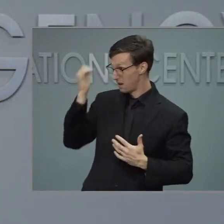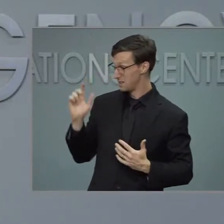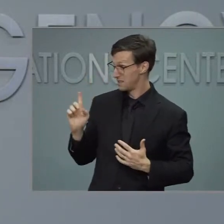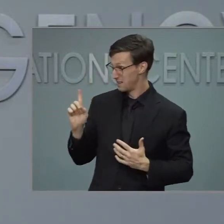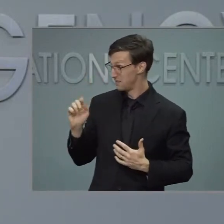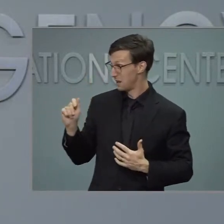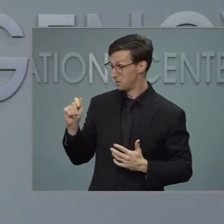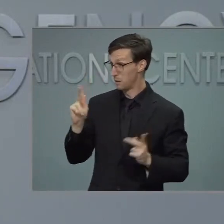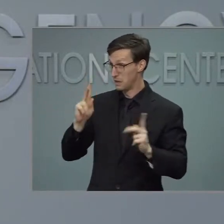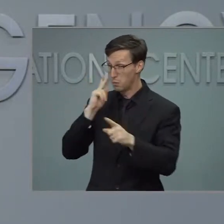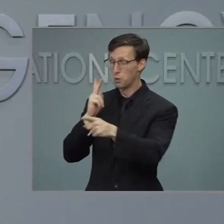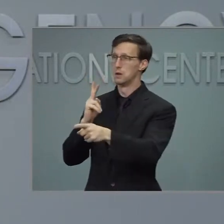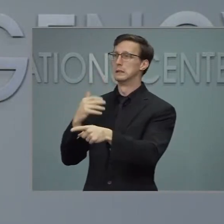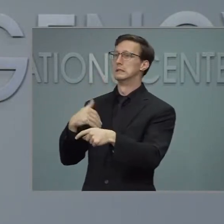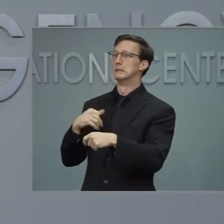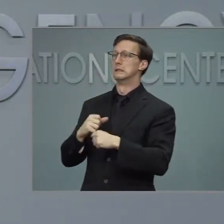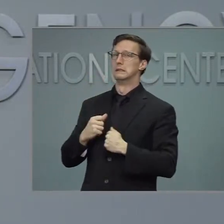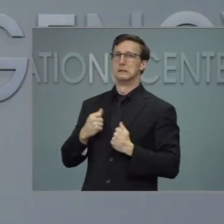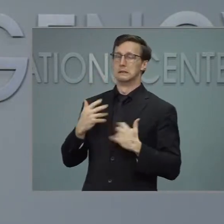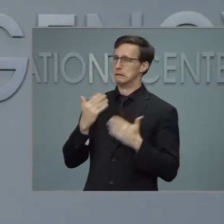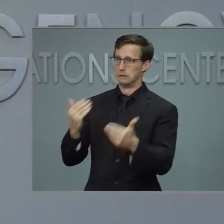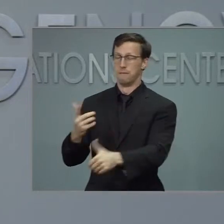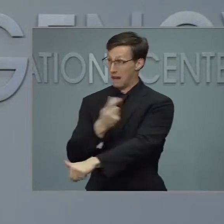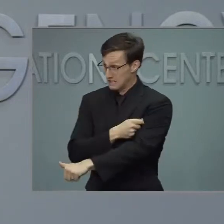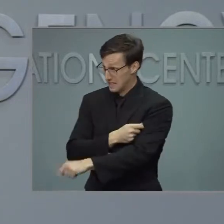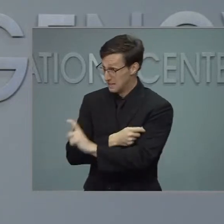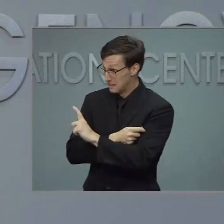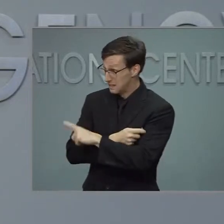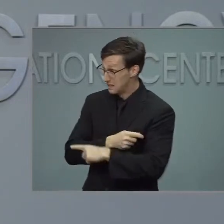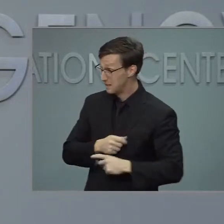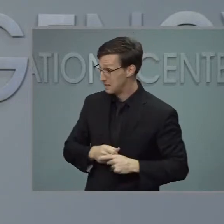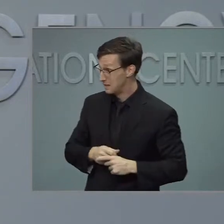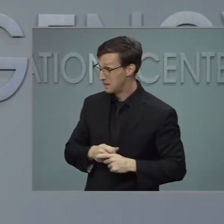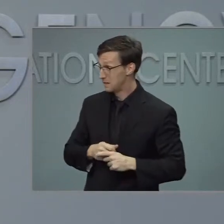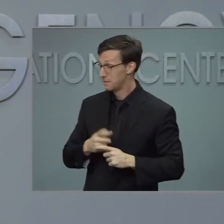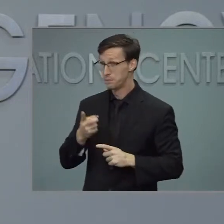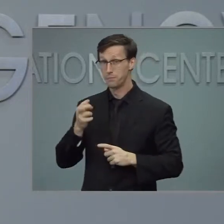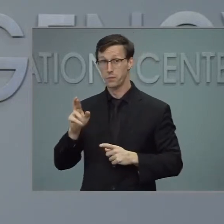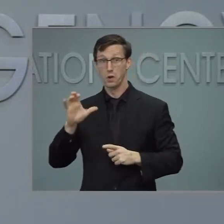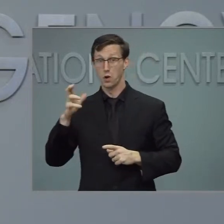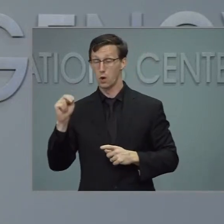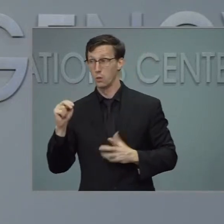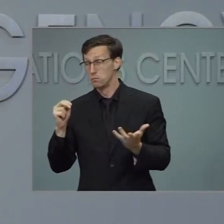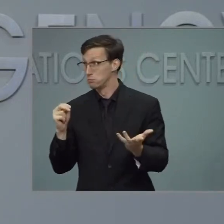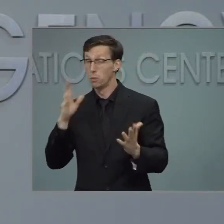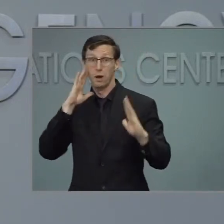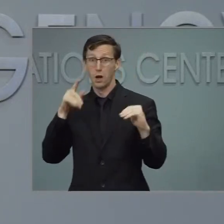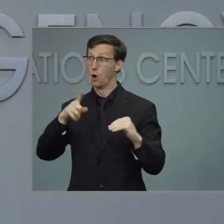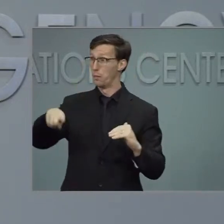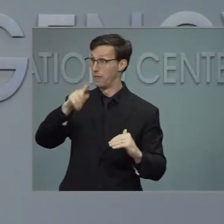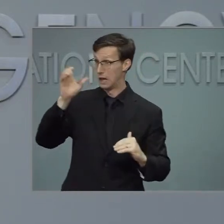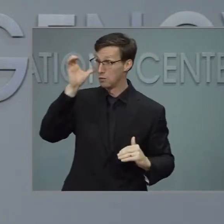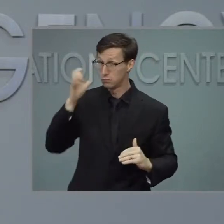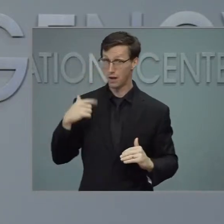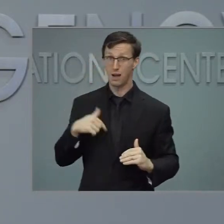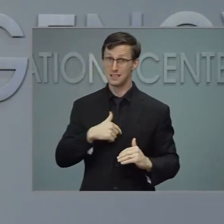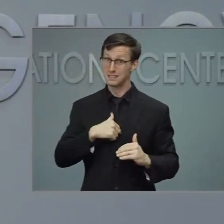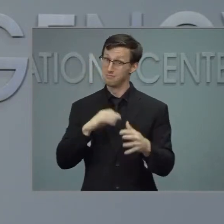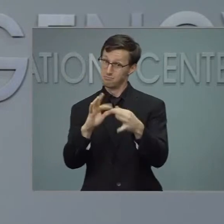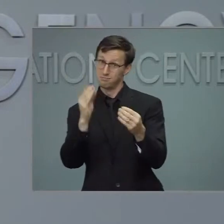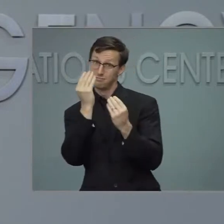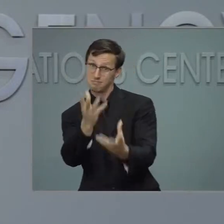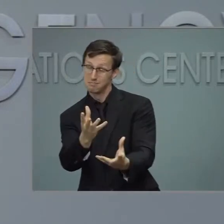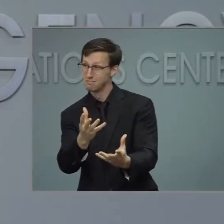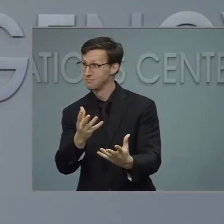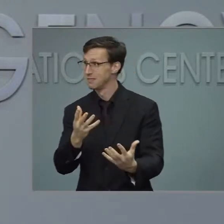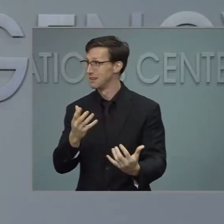that's primarily driving that at this point? Well, I hope they're hearing our message. I think we've been very clear that this is a